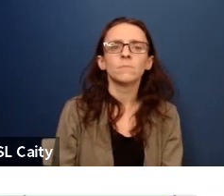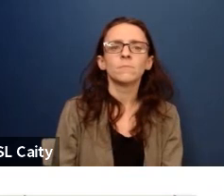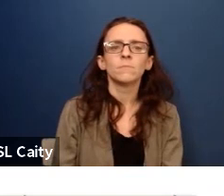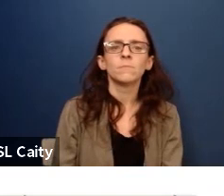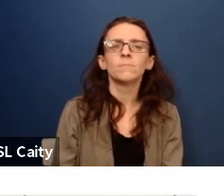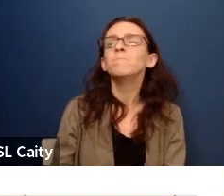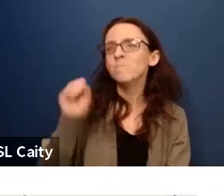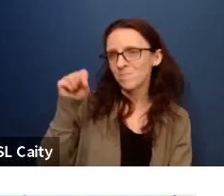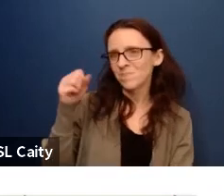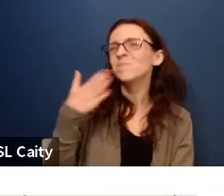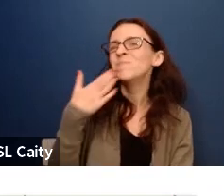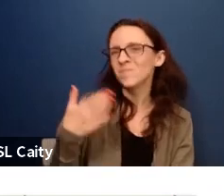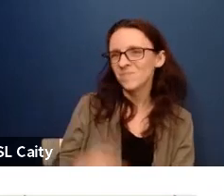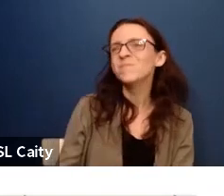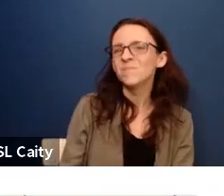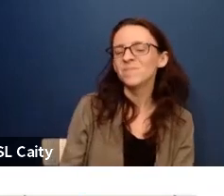Yes, thank you.